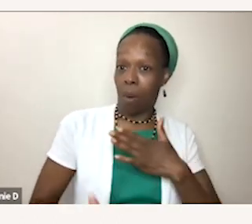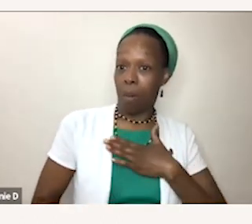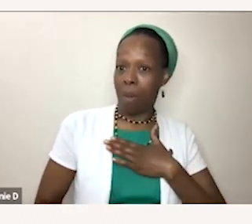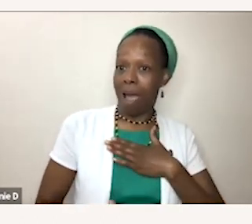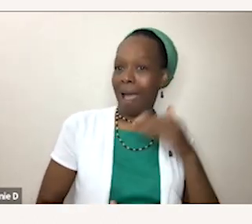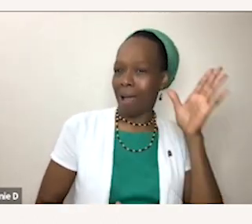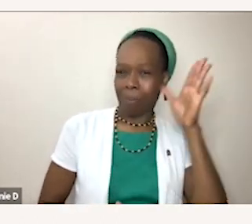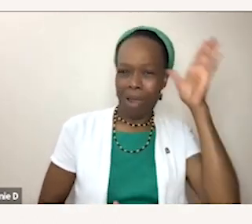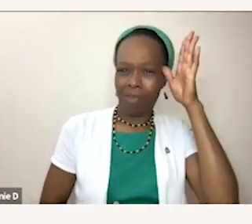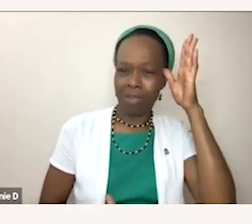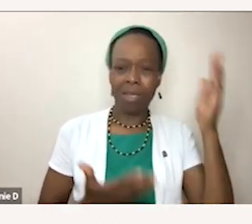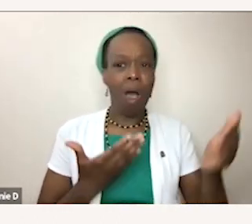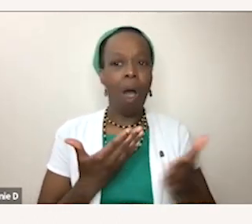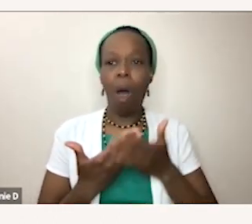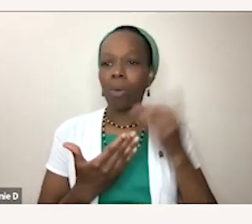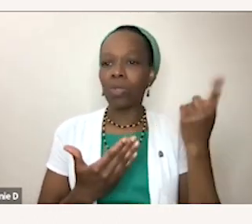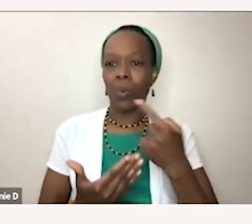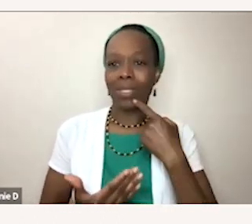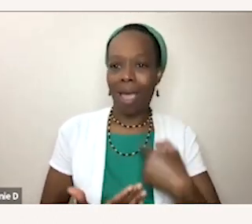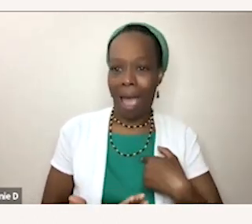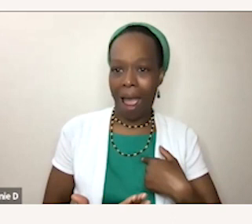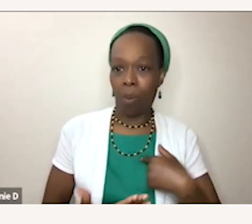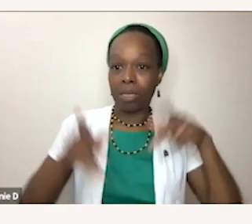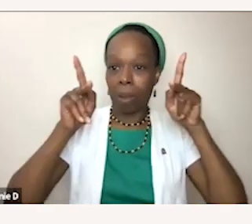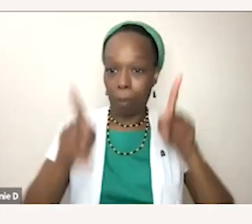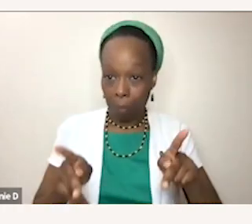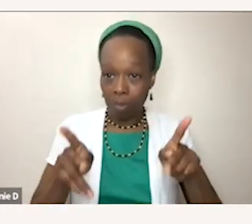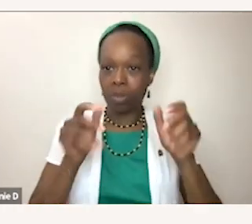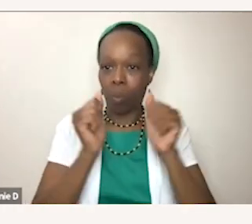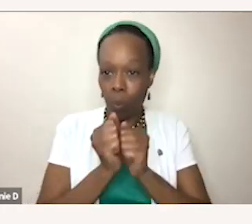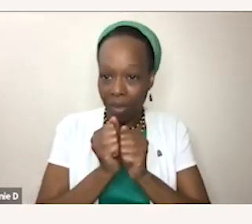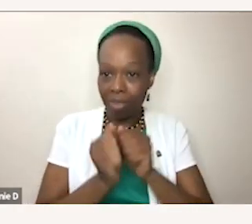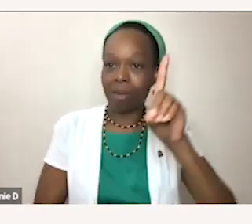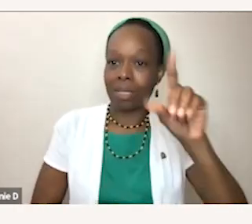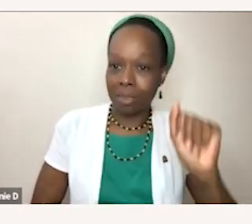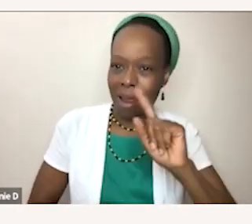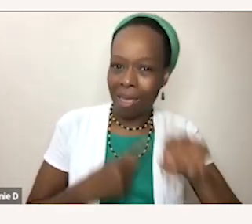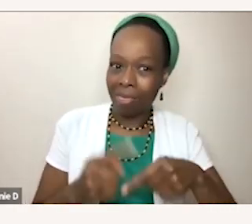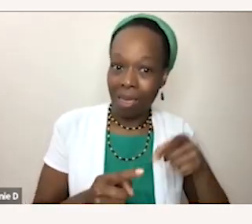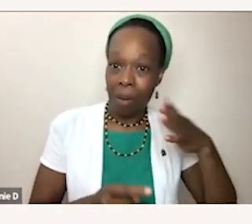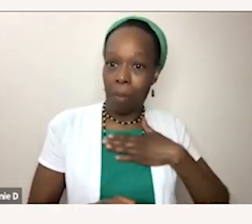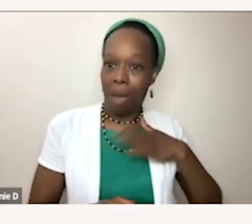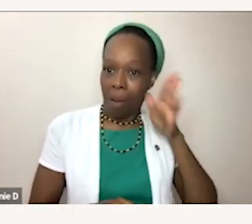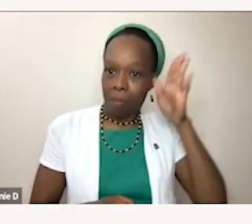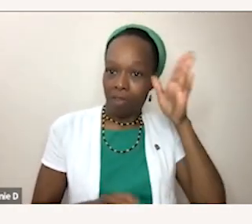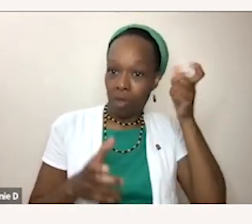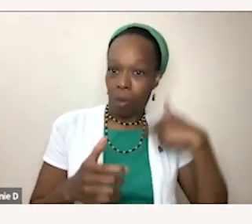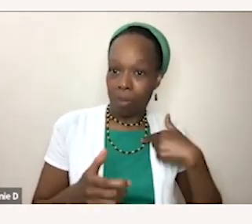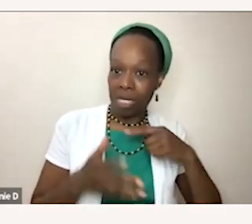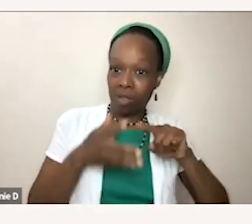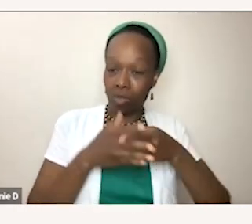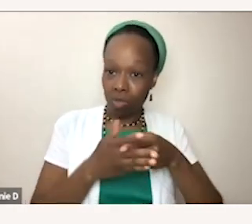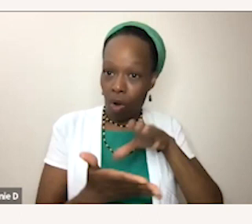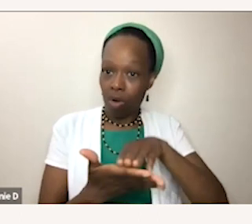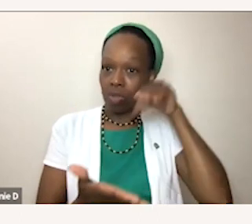almost exclusively refer to me as a person with a disability. And then they heard me begin the process of like